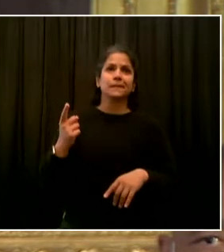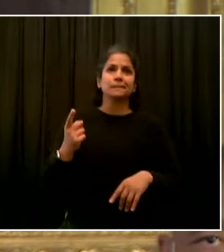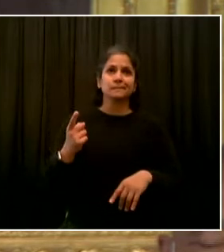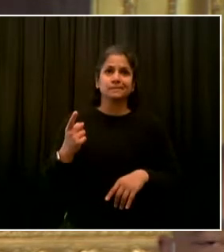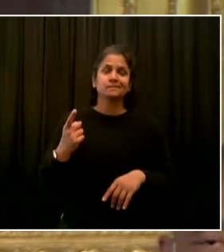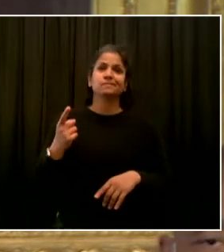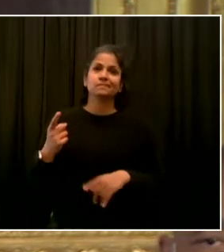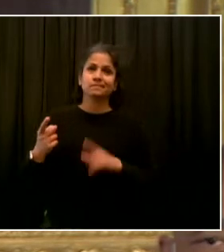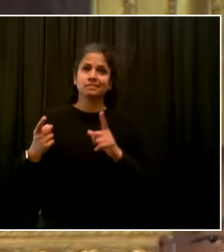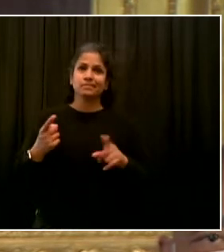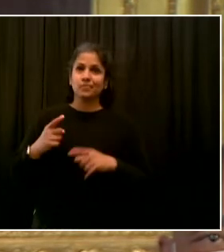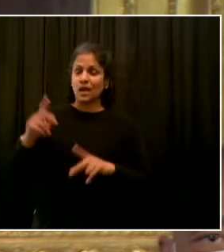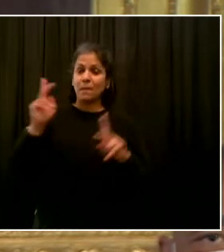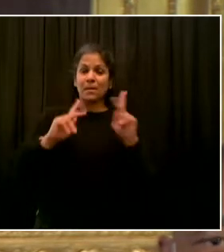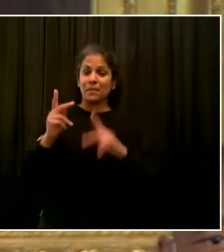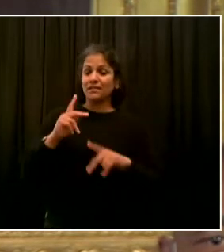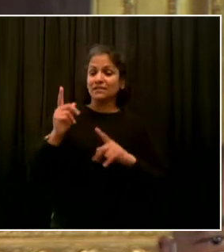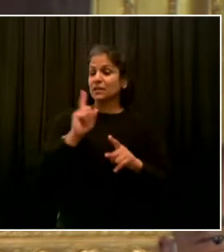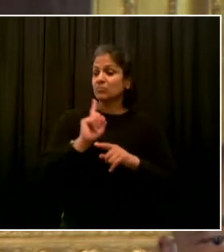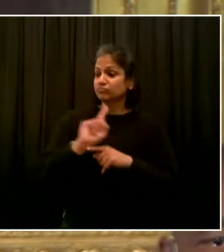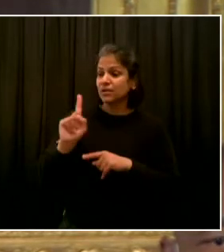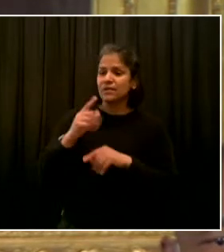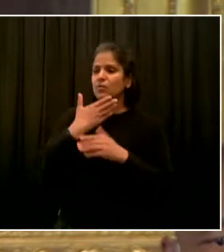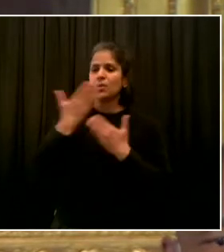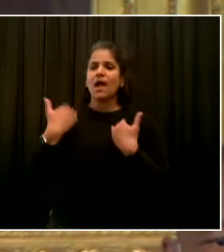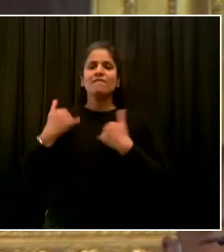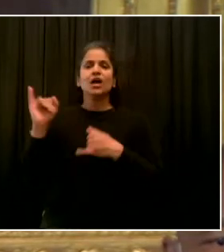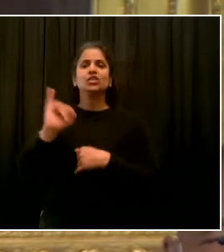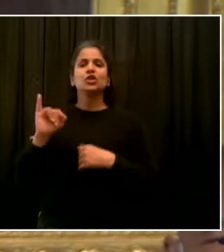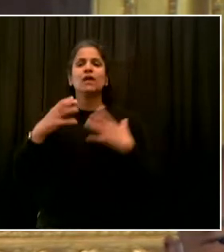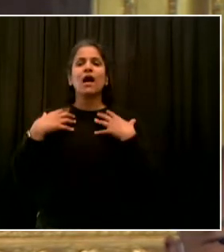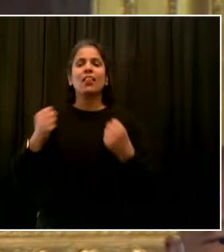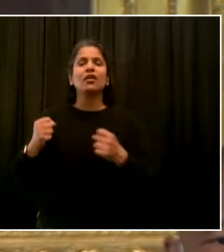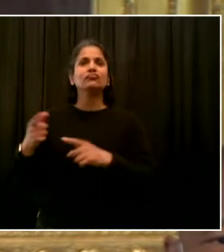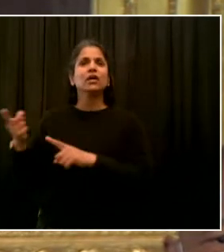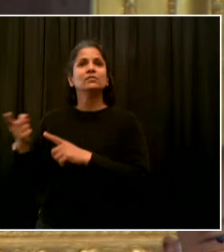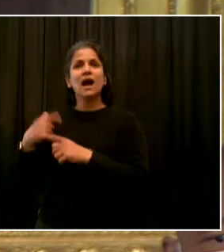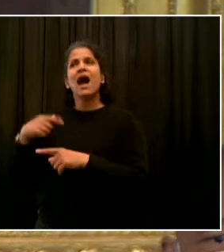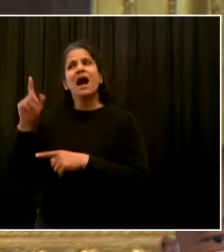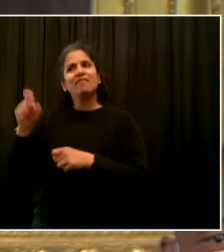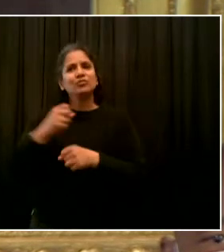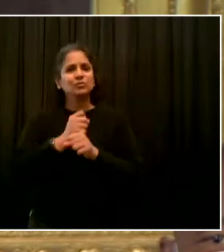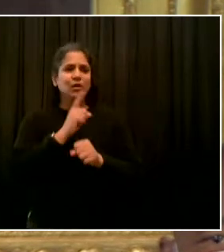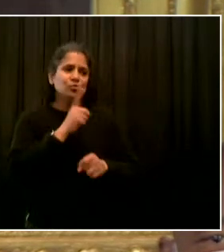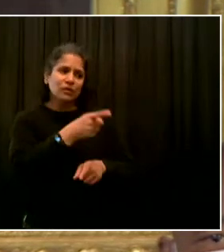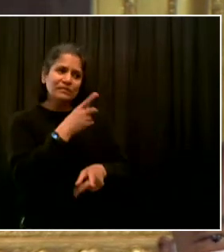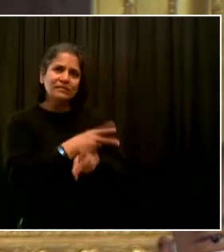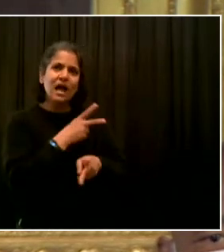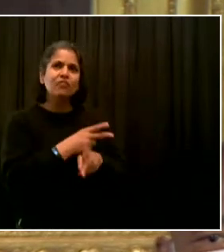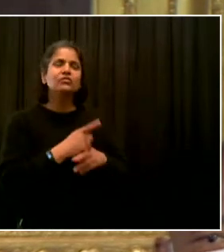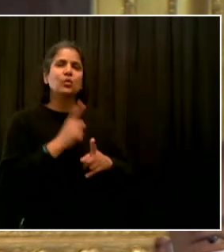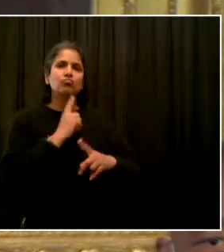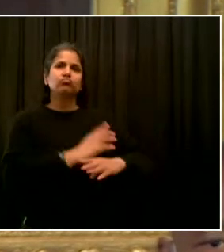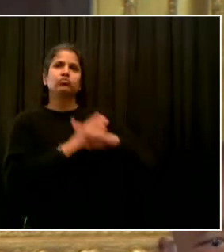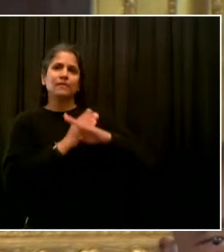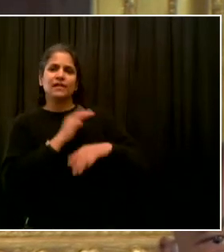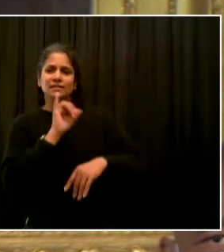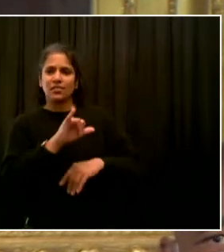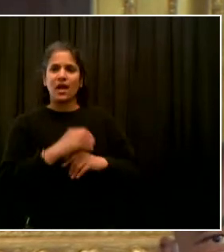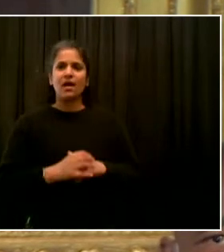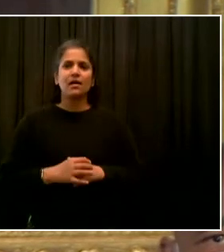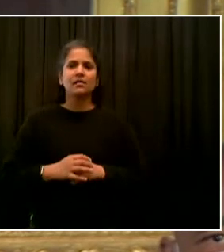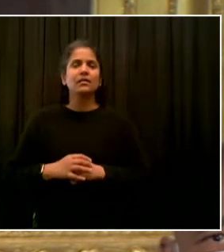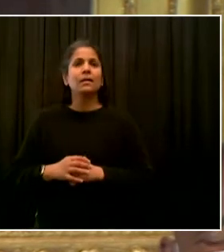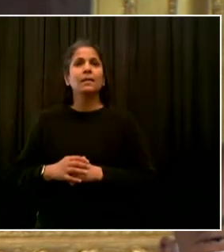chances they'll seek services again or get necessary care to prevent needless suffering? The city and our partners